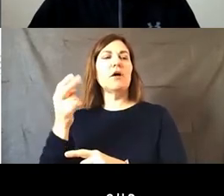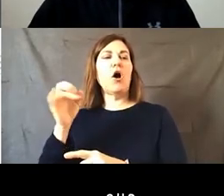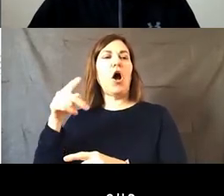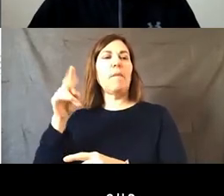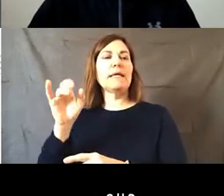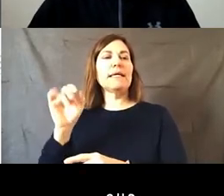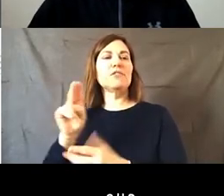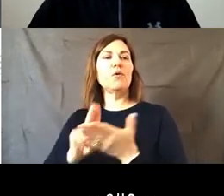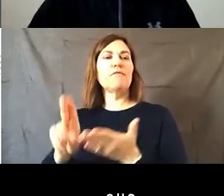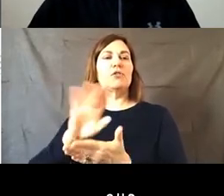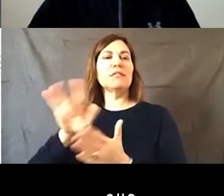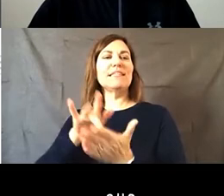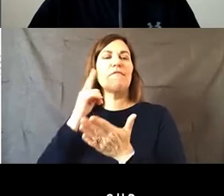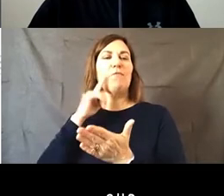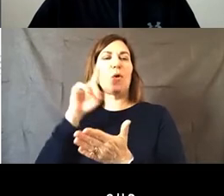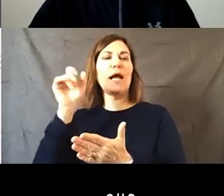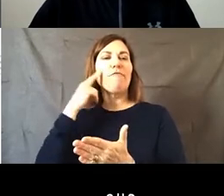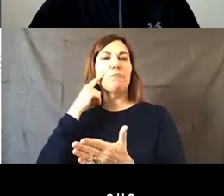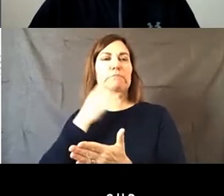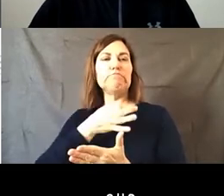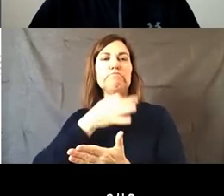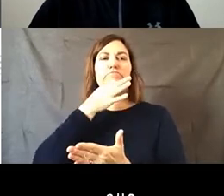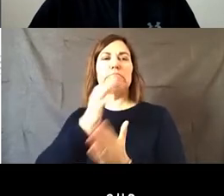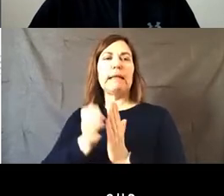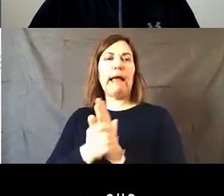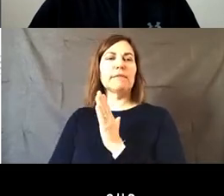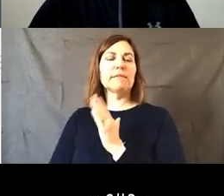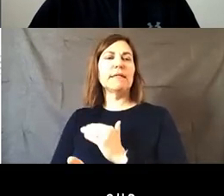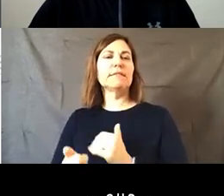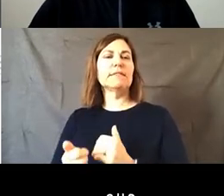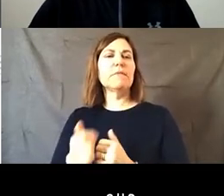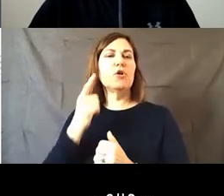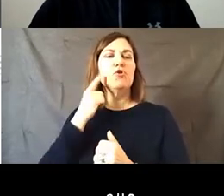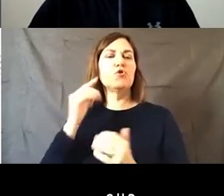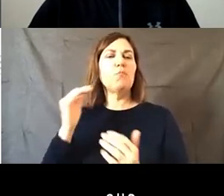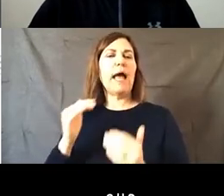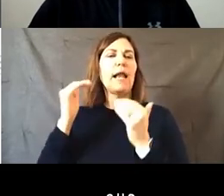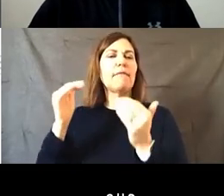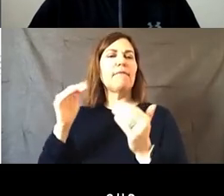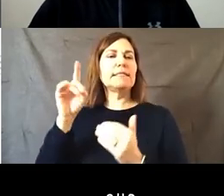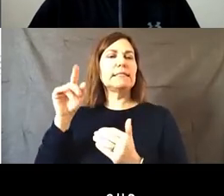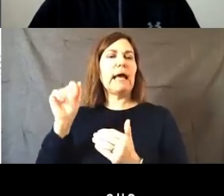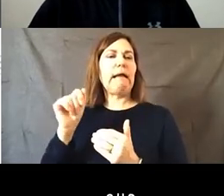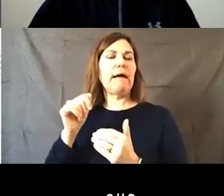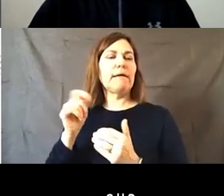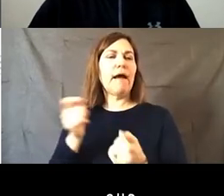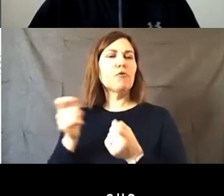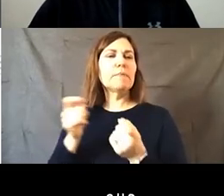Government Excellence to elevate data governance practice across the city.